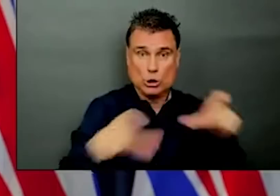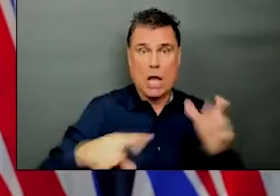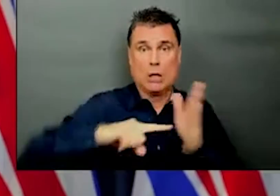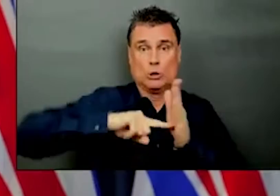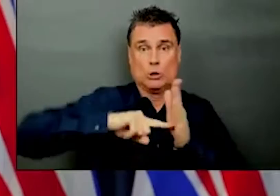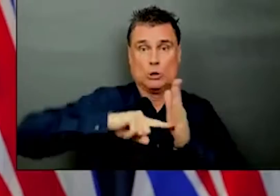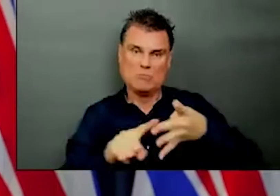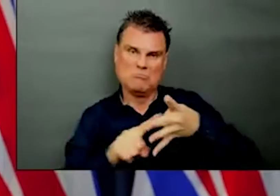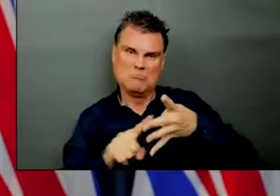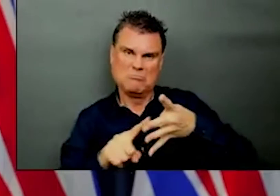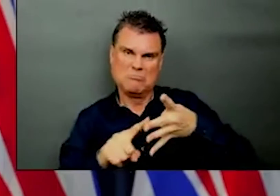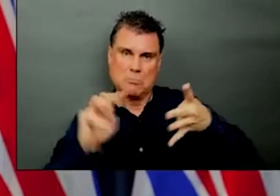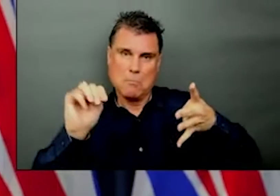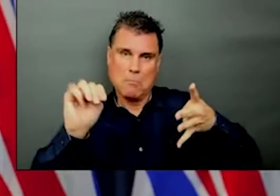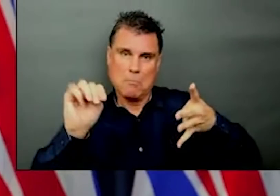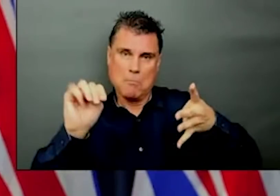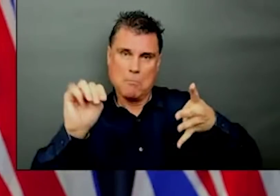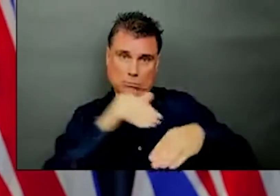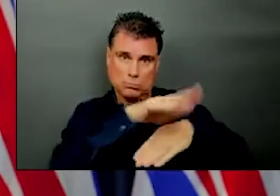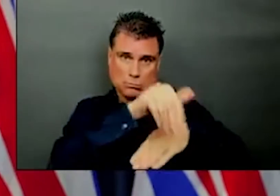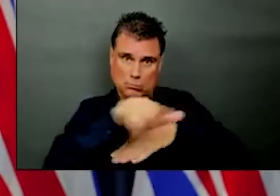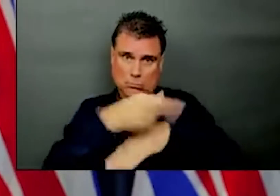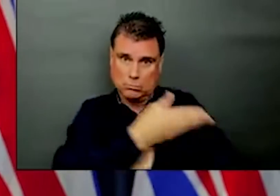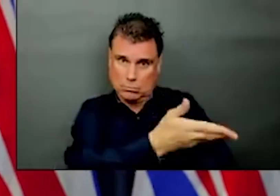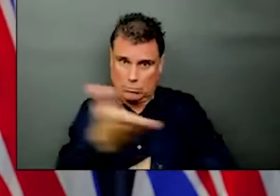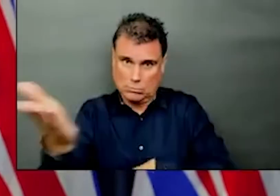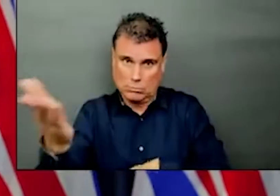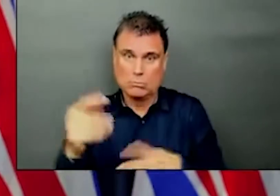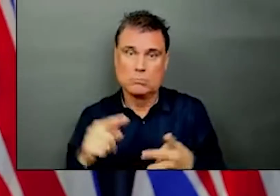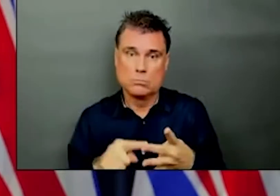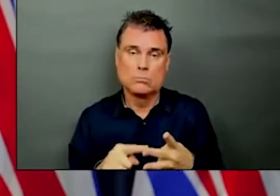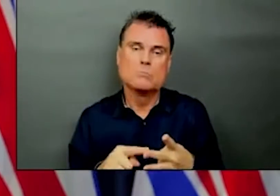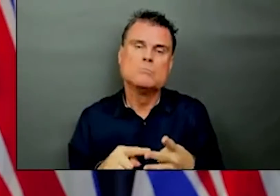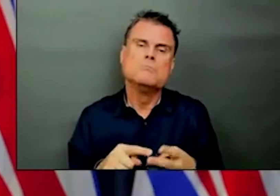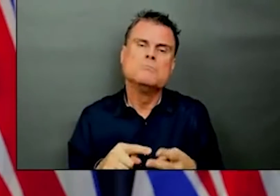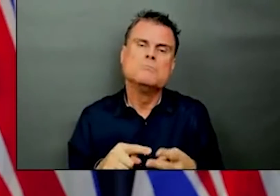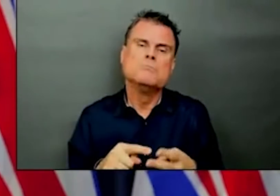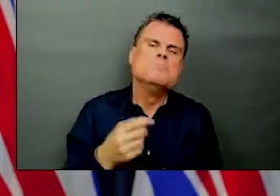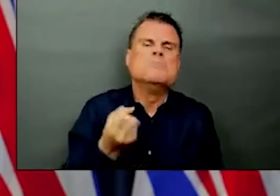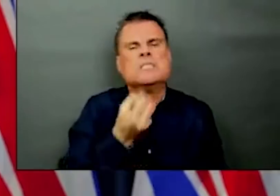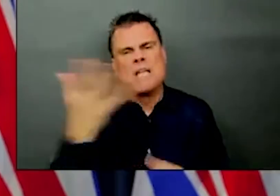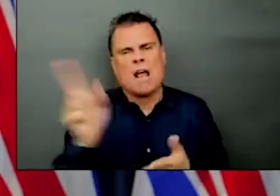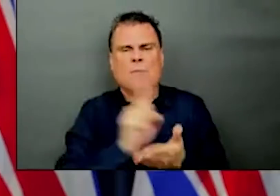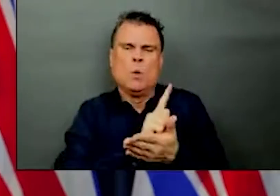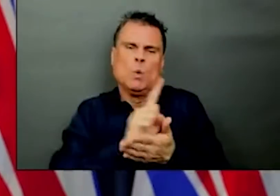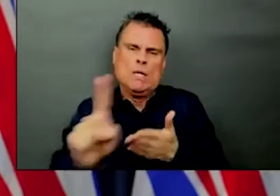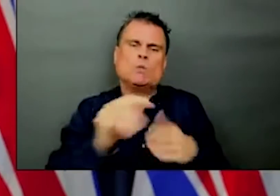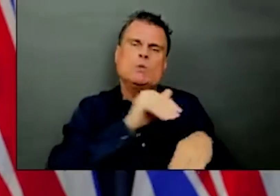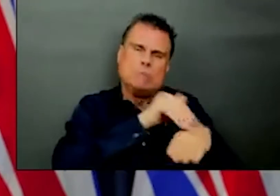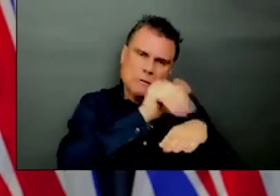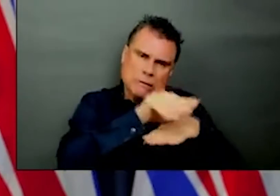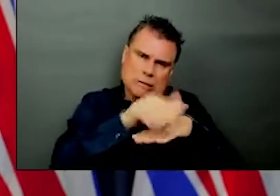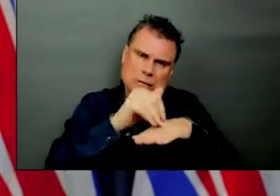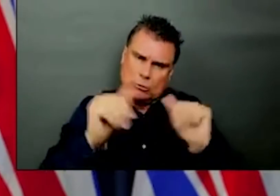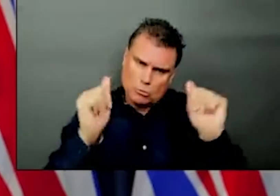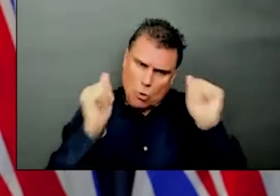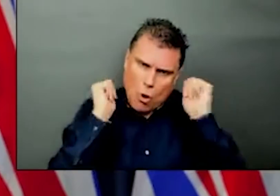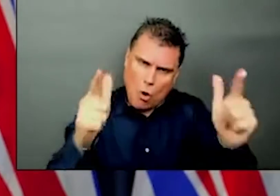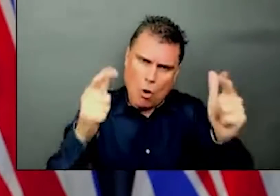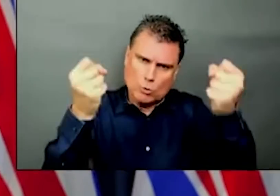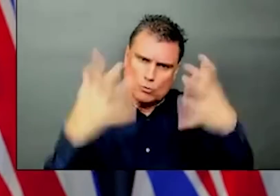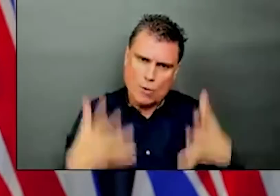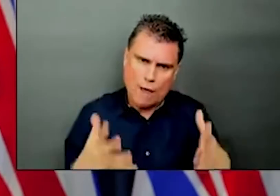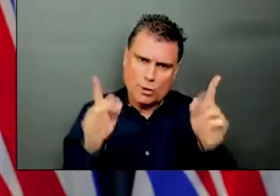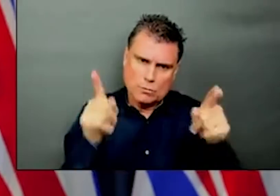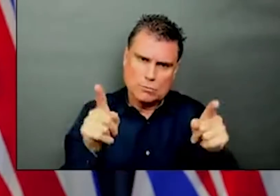as Nicolas said, ICBC is in regular contact with policyholders. Longtime drivers will know that they're regularly updated